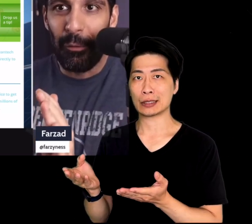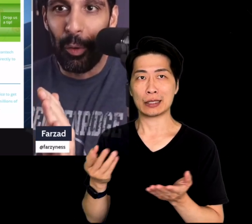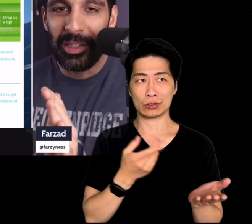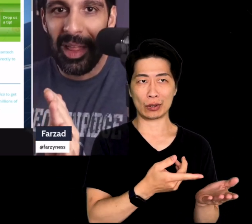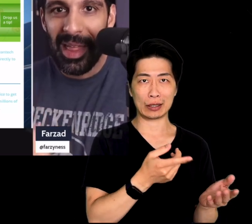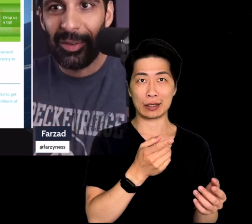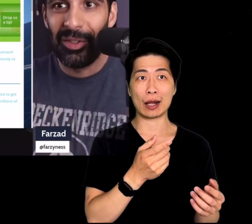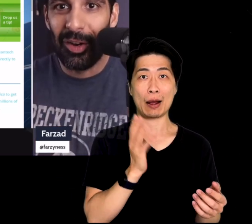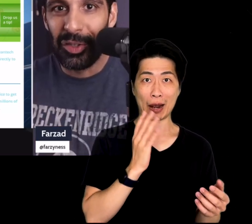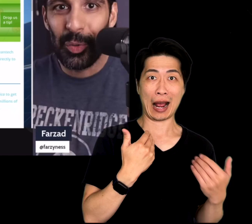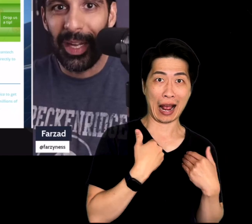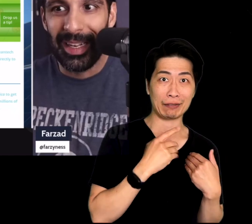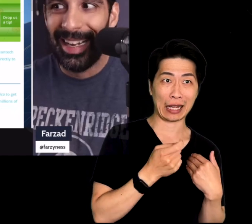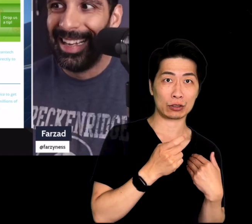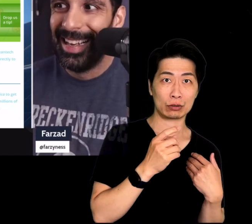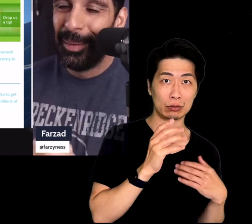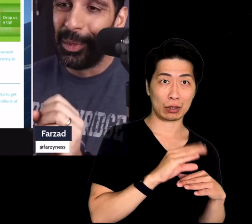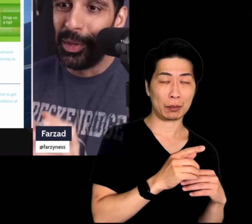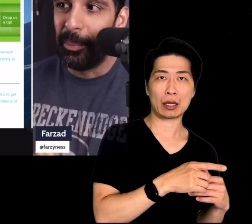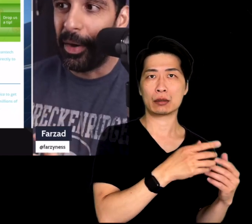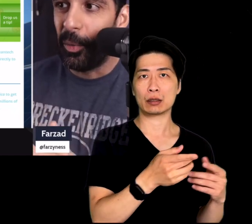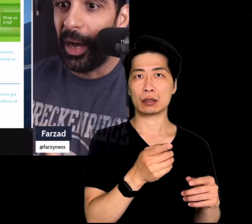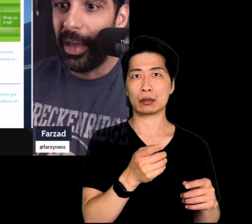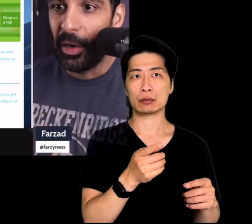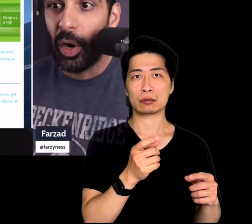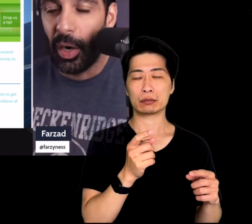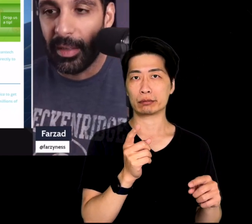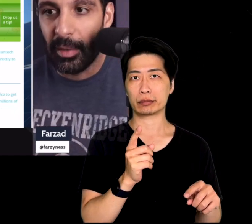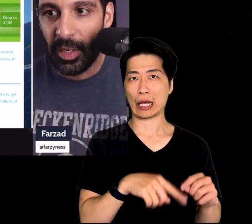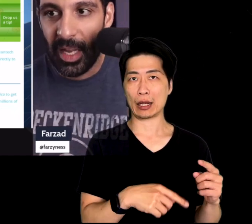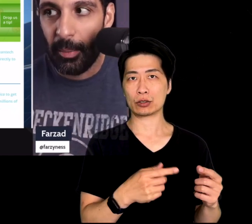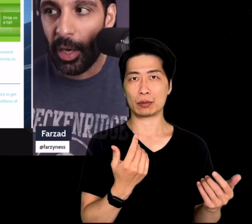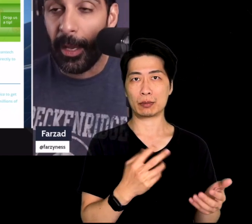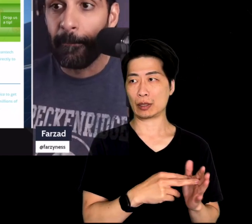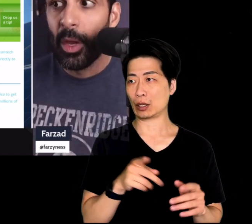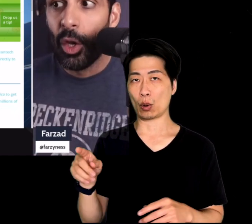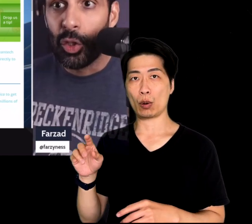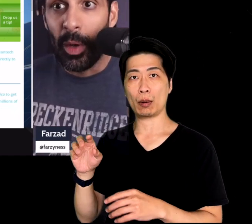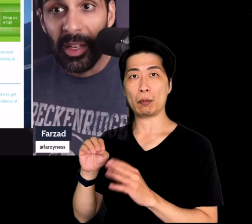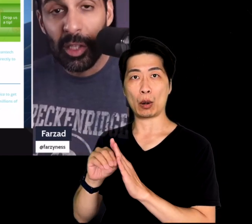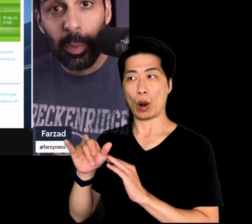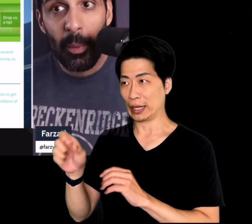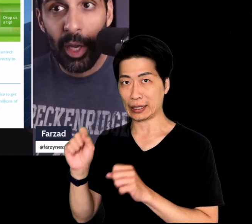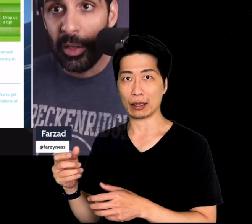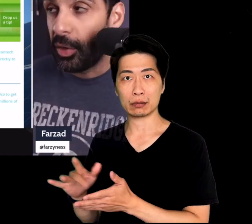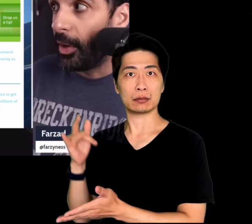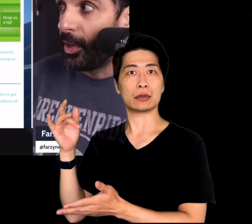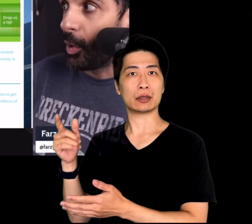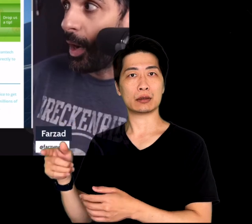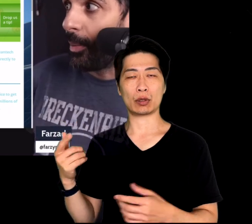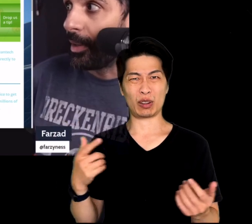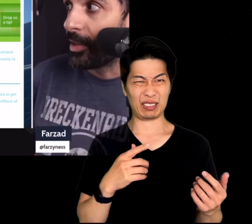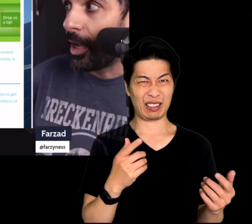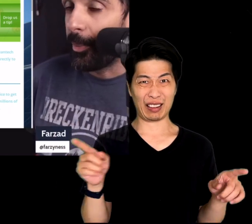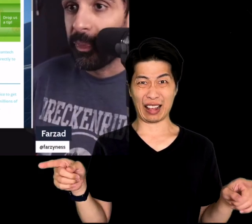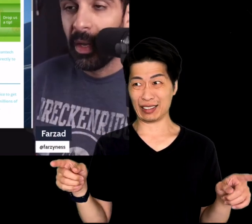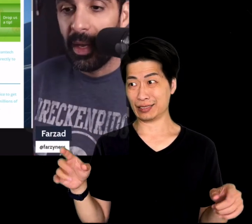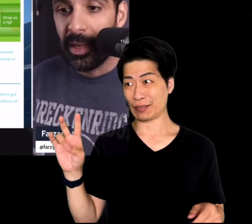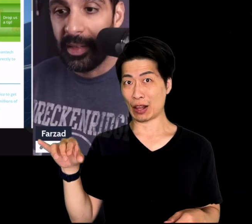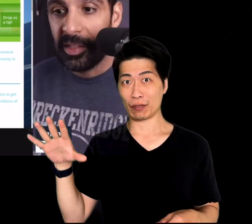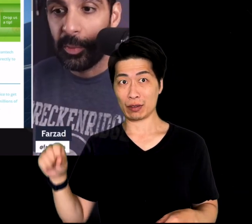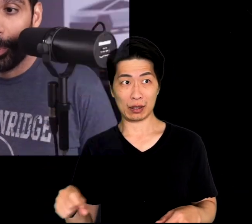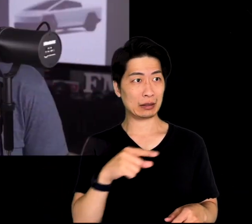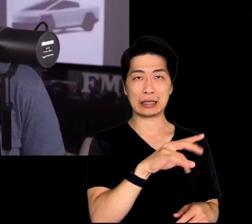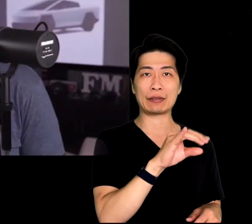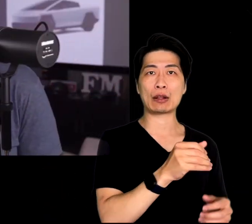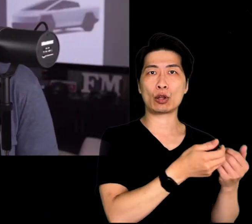have like a $14,000 swing between the Model Y and a car like the Mustang Mach-E. So what this is probably going to do, and the reason why I bring this up, is